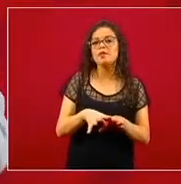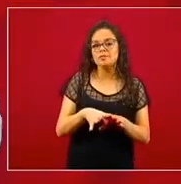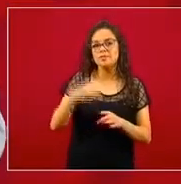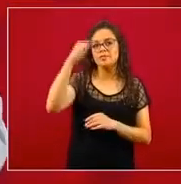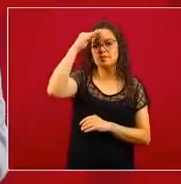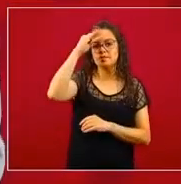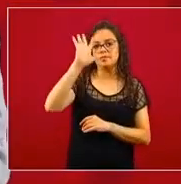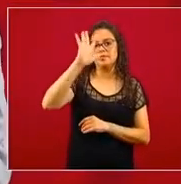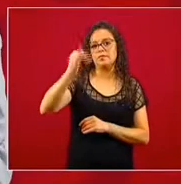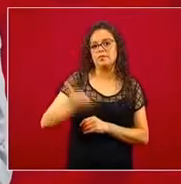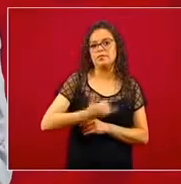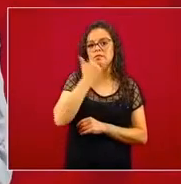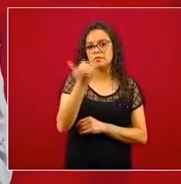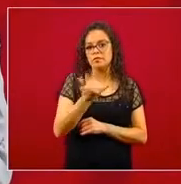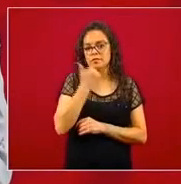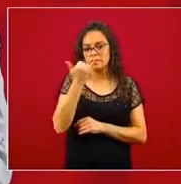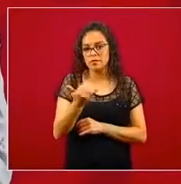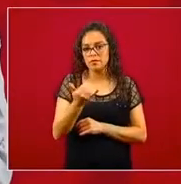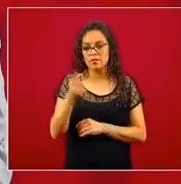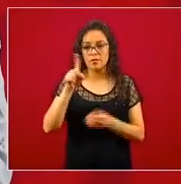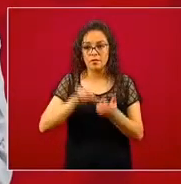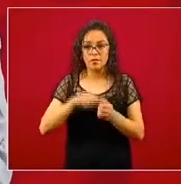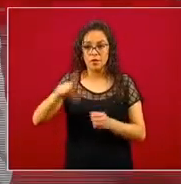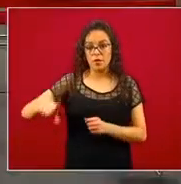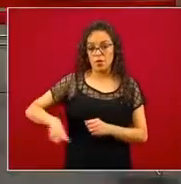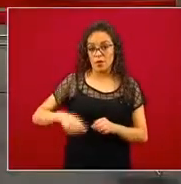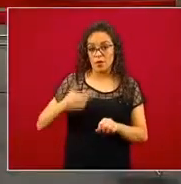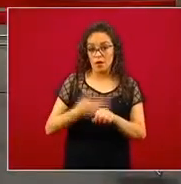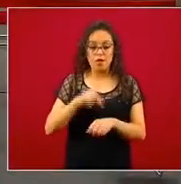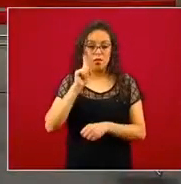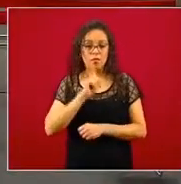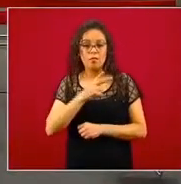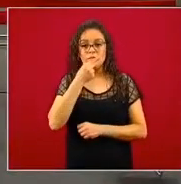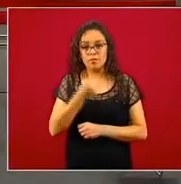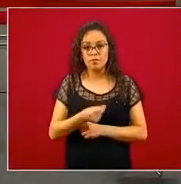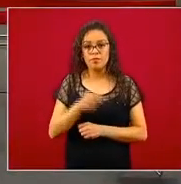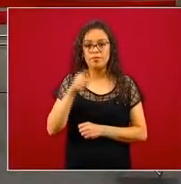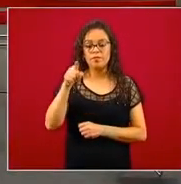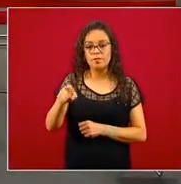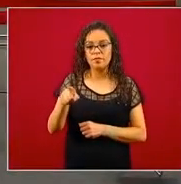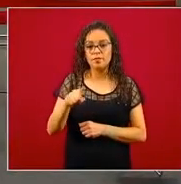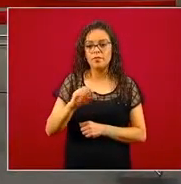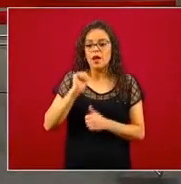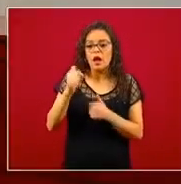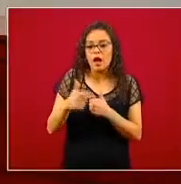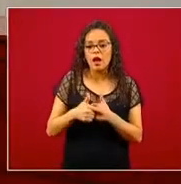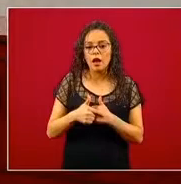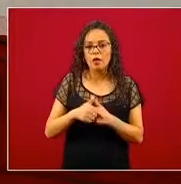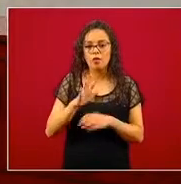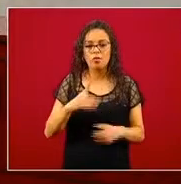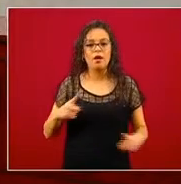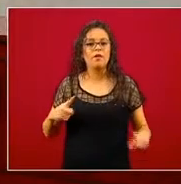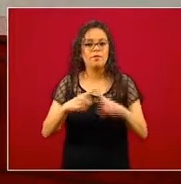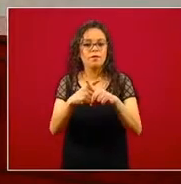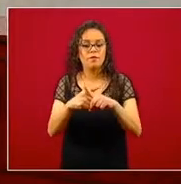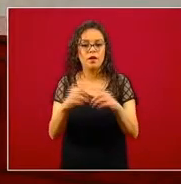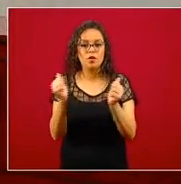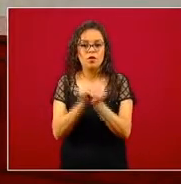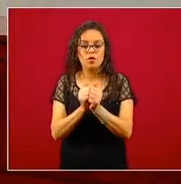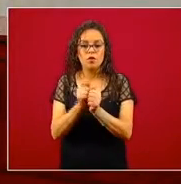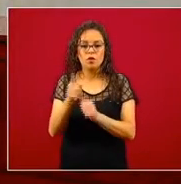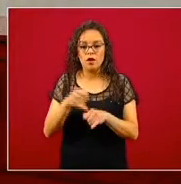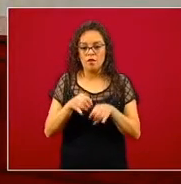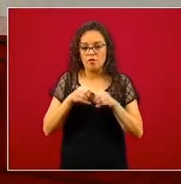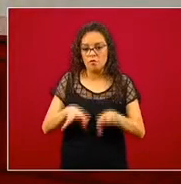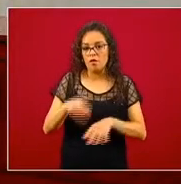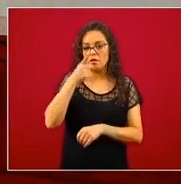knowledge of the social dynamics in these states and municipalities correspondingly. So we wouldn't like to show a list